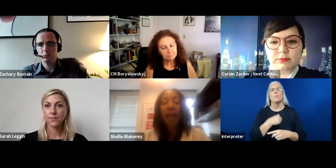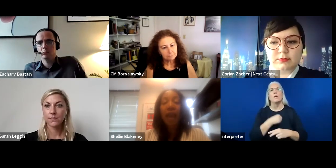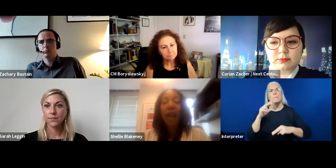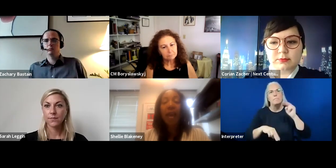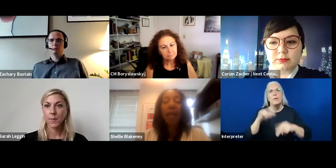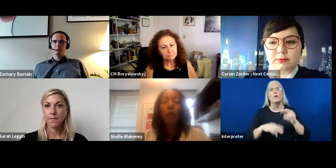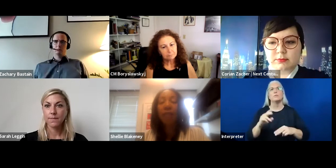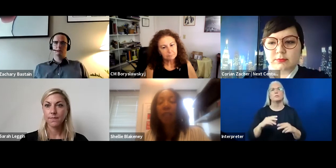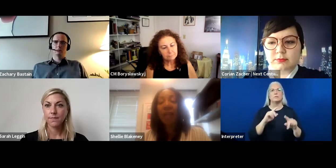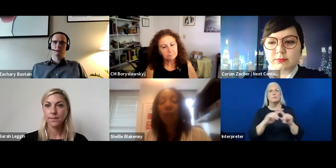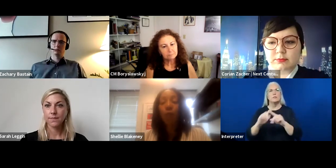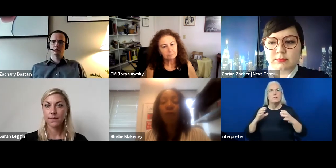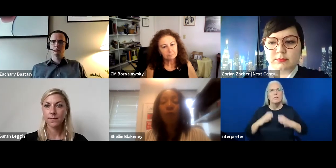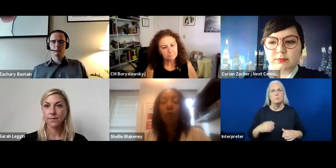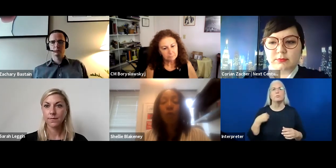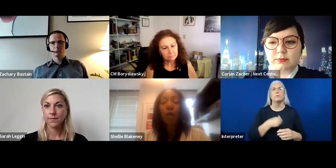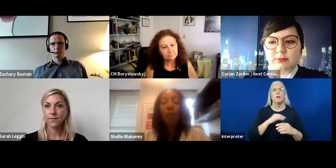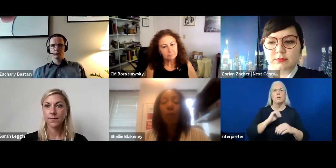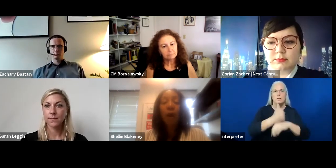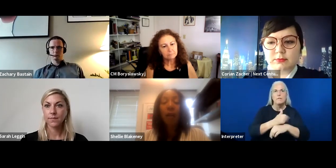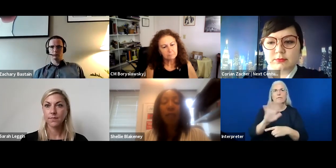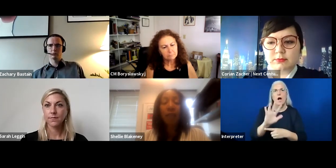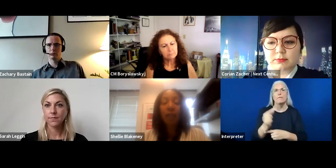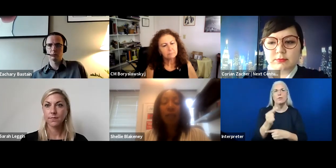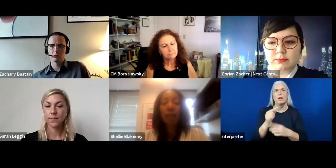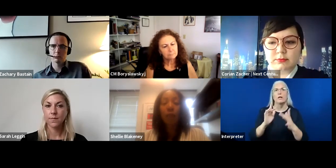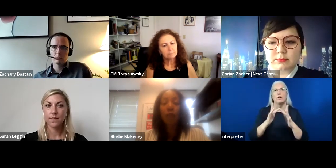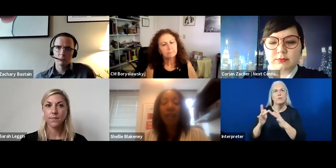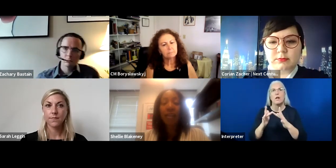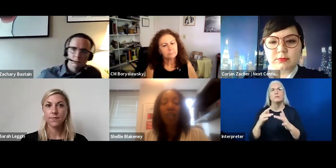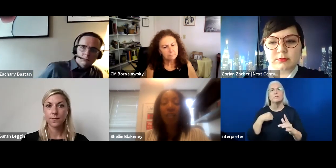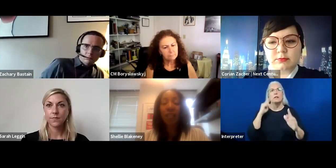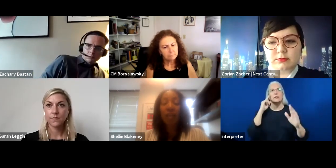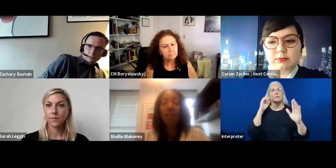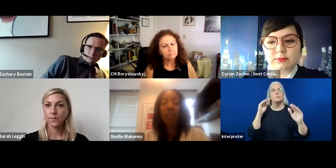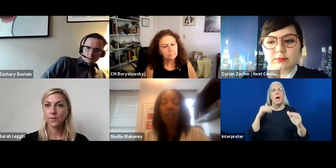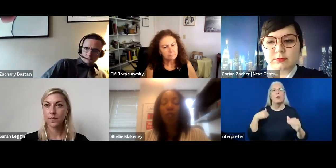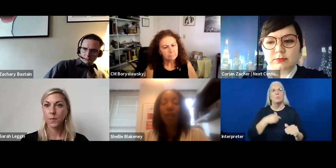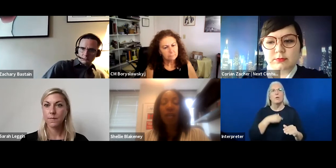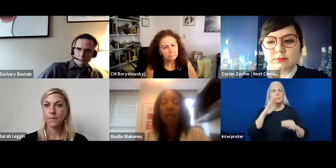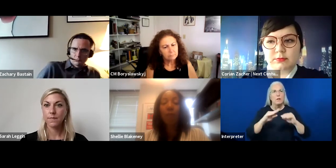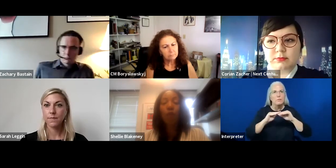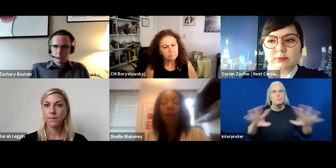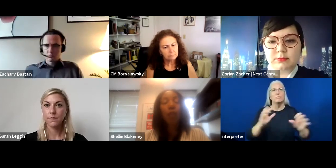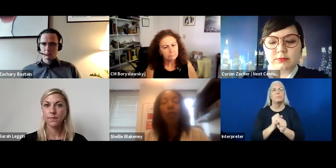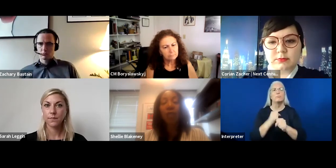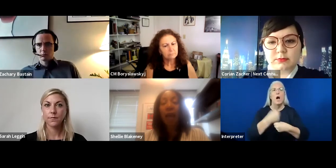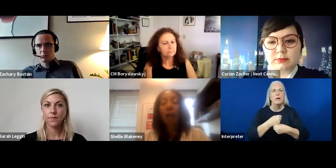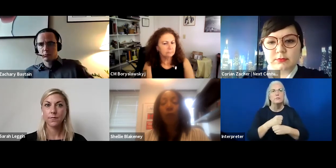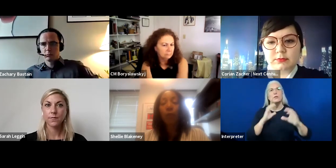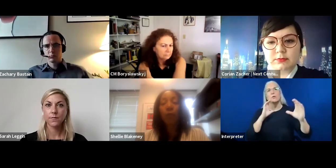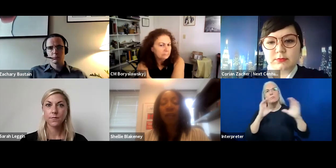network, and we expect it will fuel product and communications innovations, creating a more